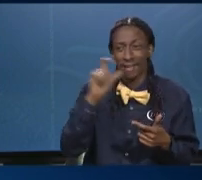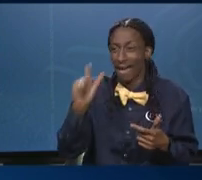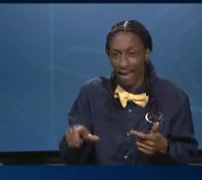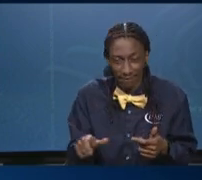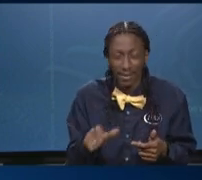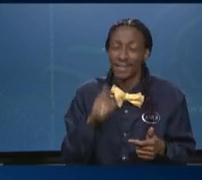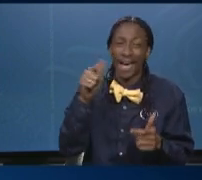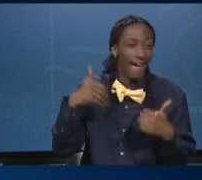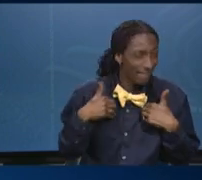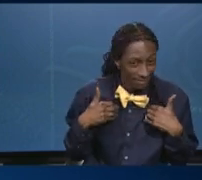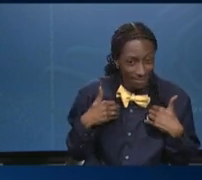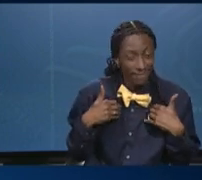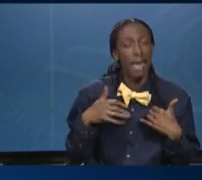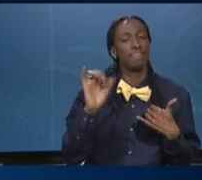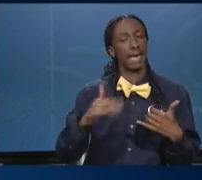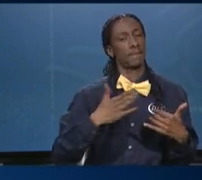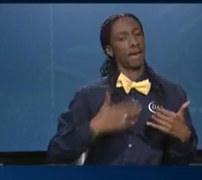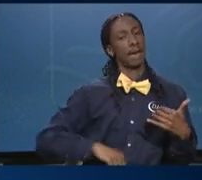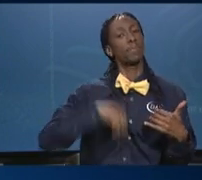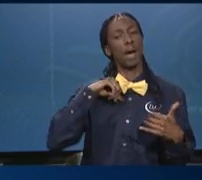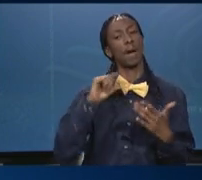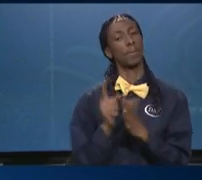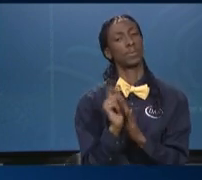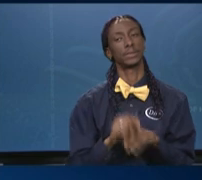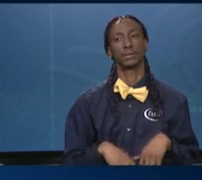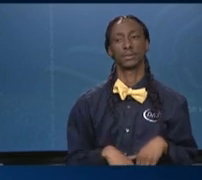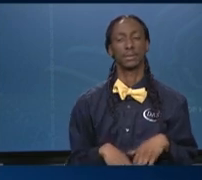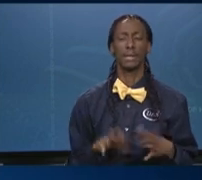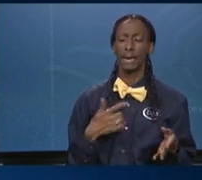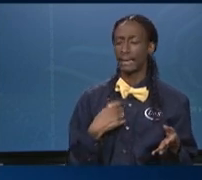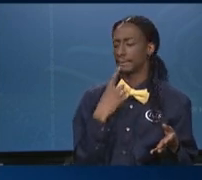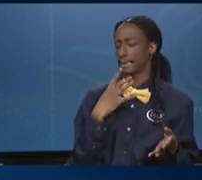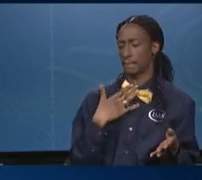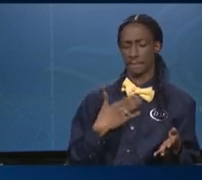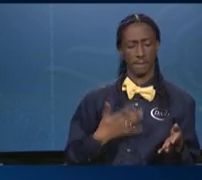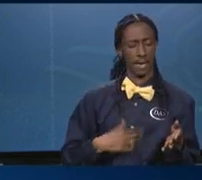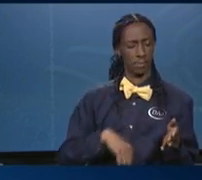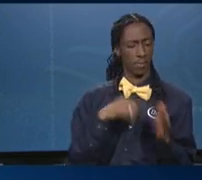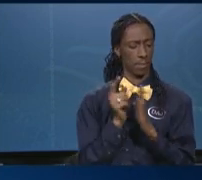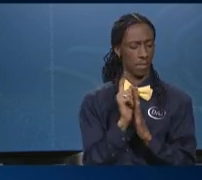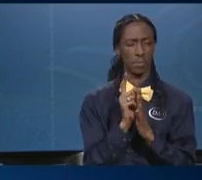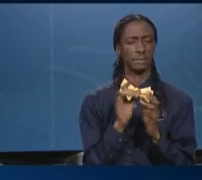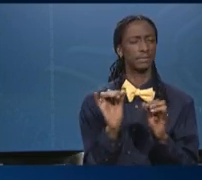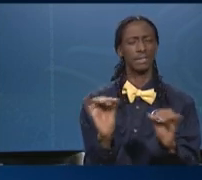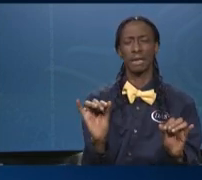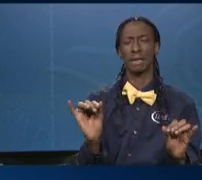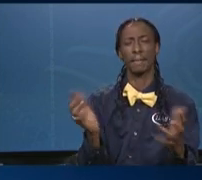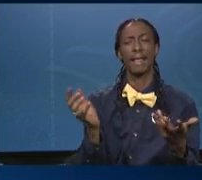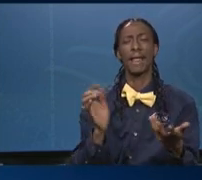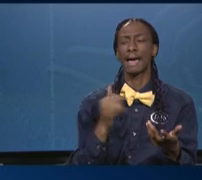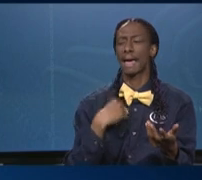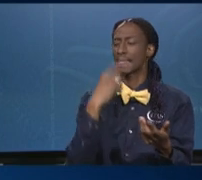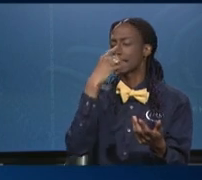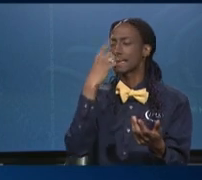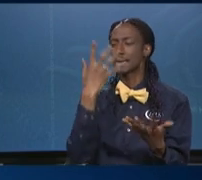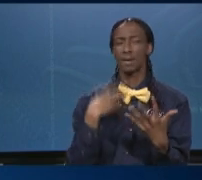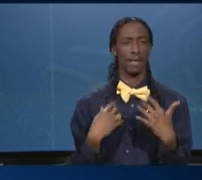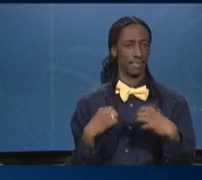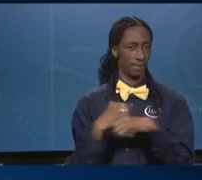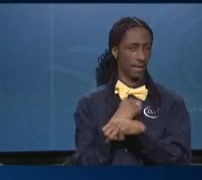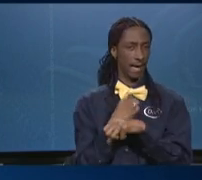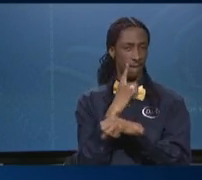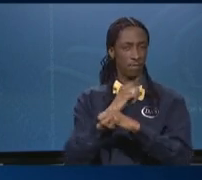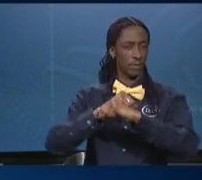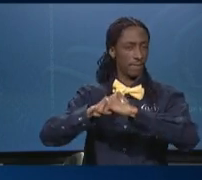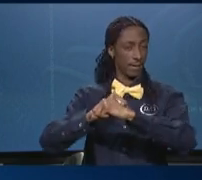moments. I'd say some of the proudest moments for me are really similar. I think in the fight to defend the